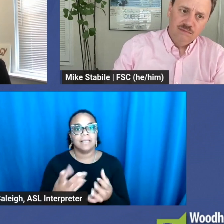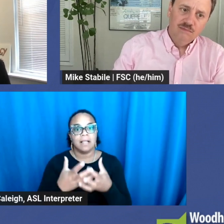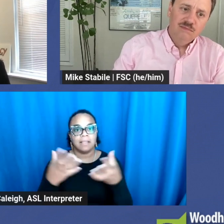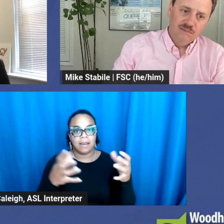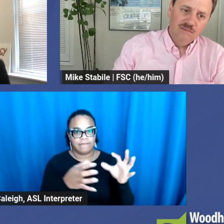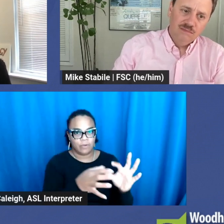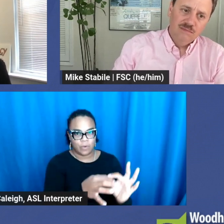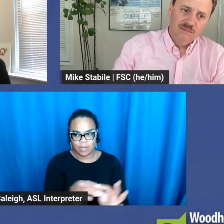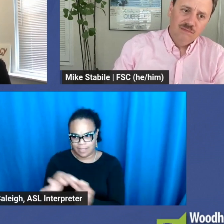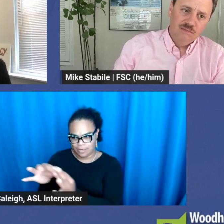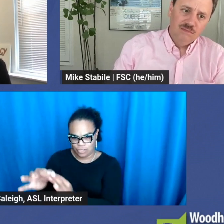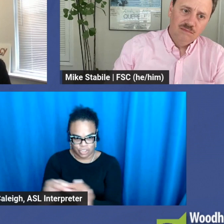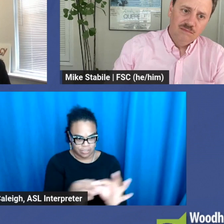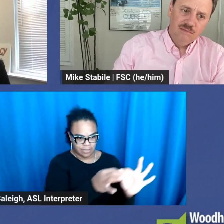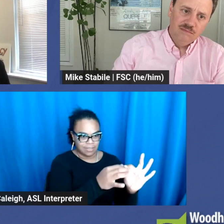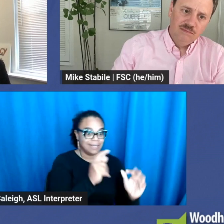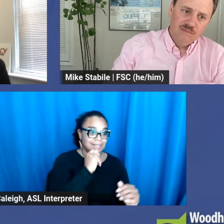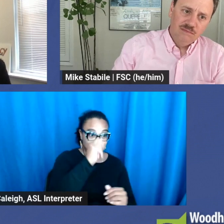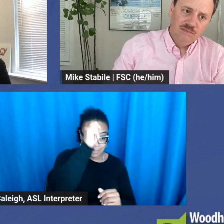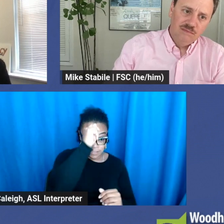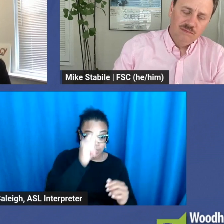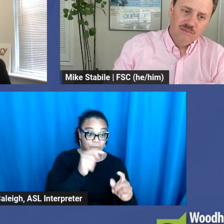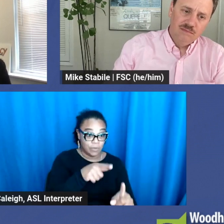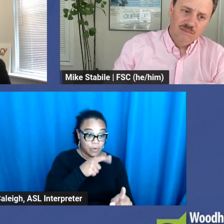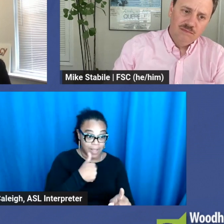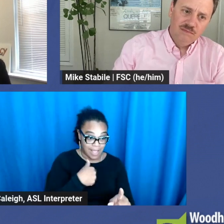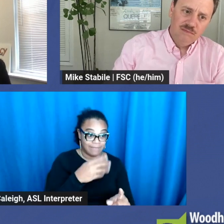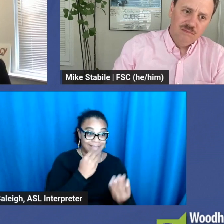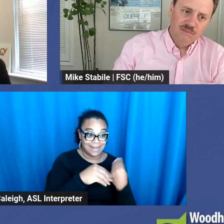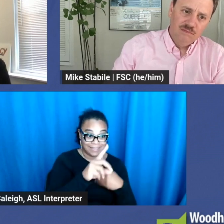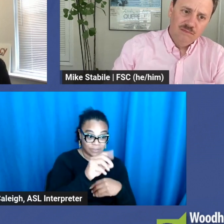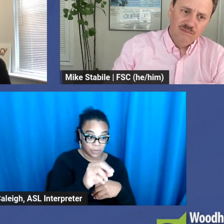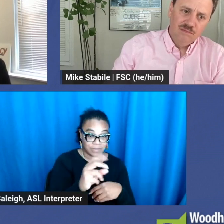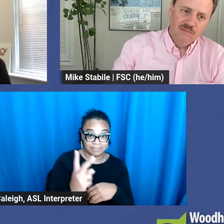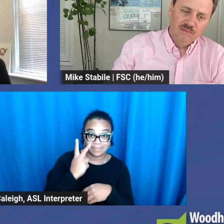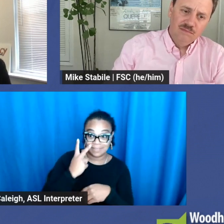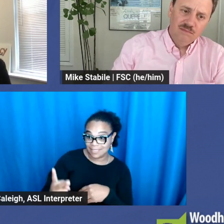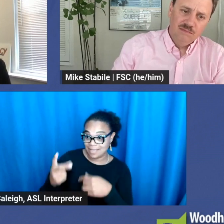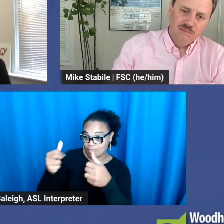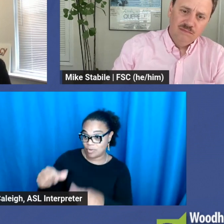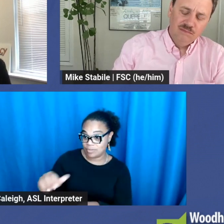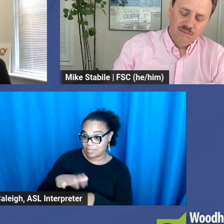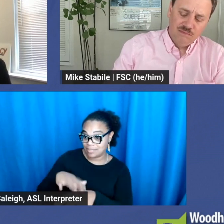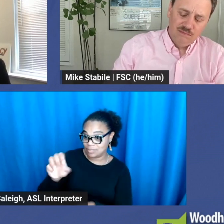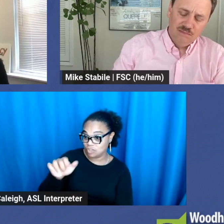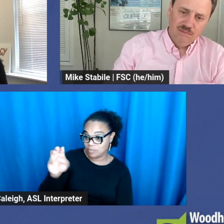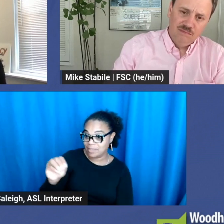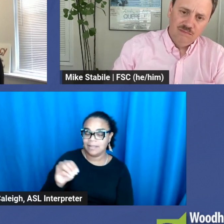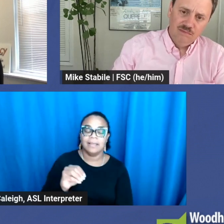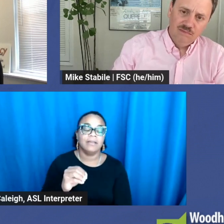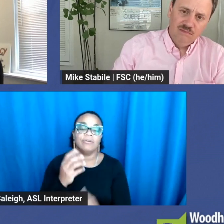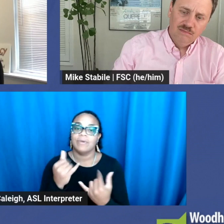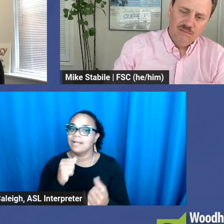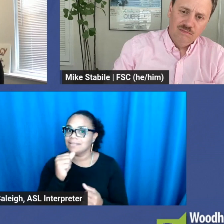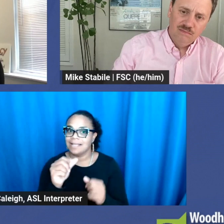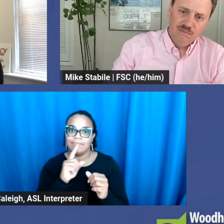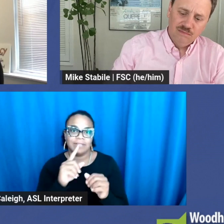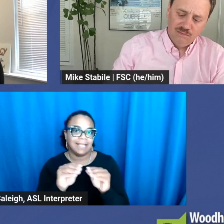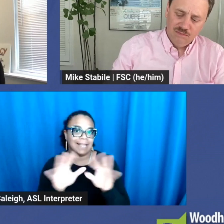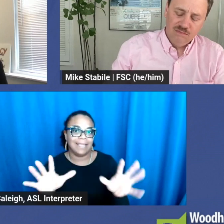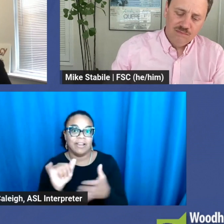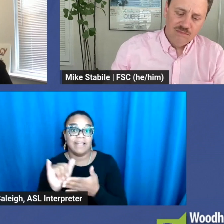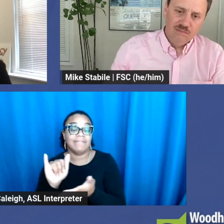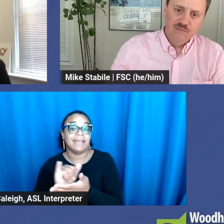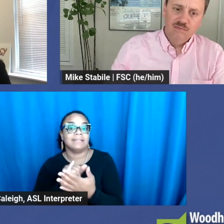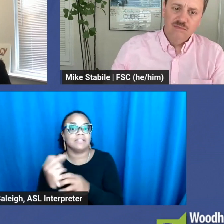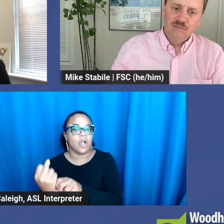correlation, teens with eating disorders seeing a lot of that content on social media, it's not necessarily clear that the causation is coming